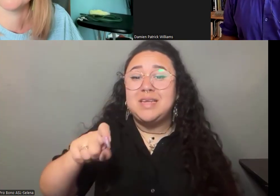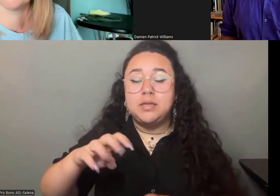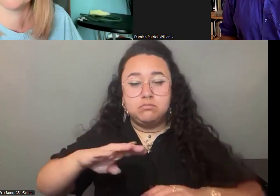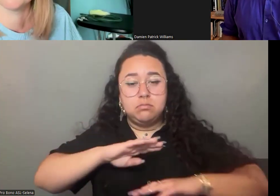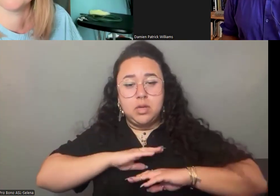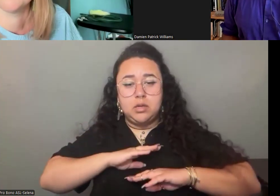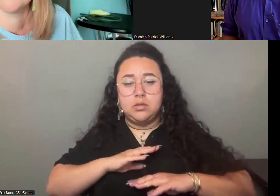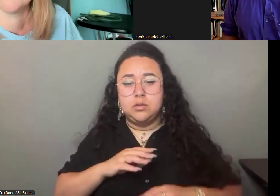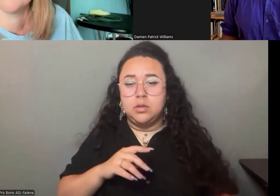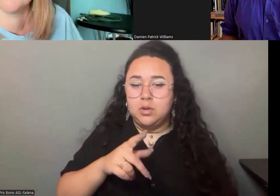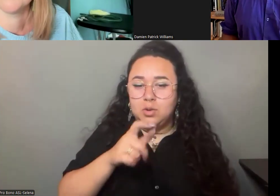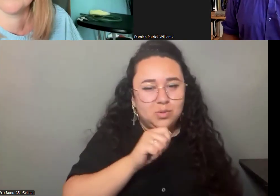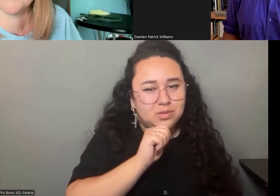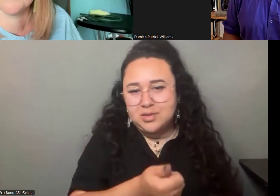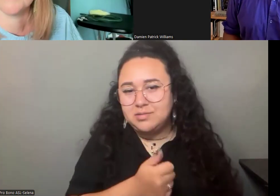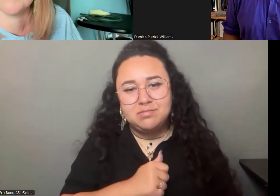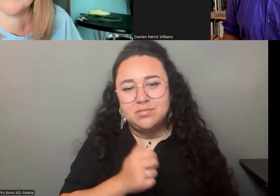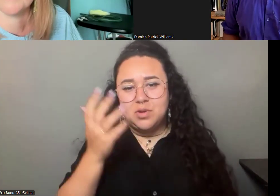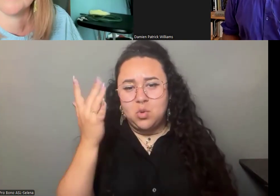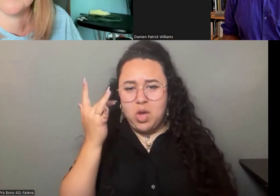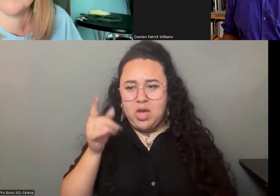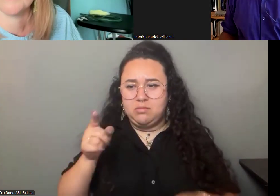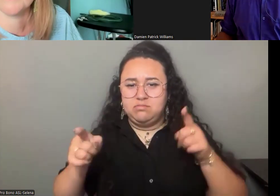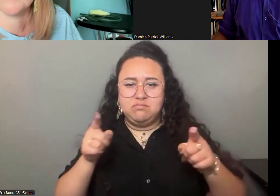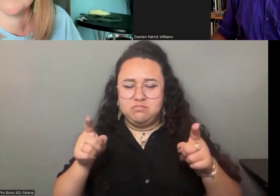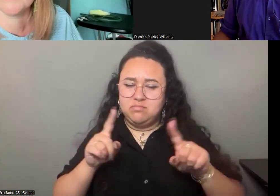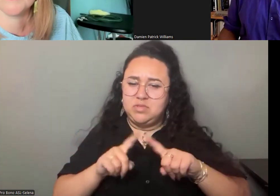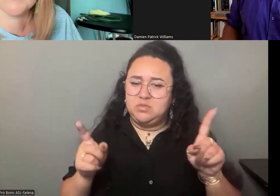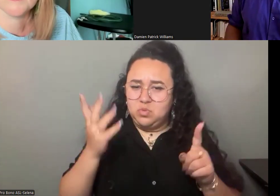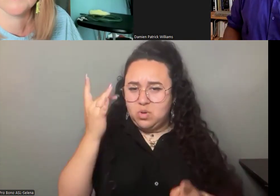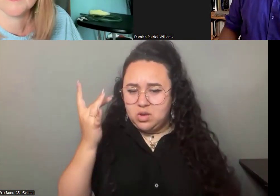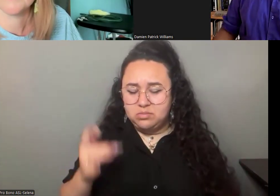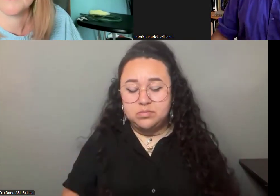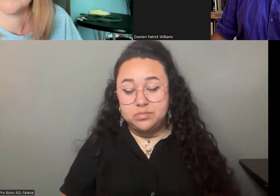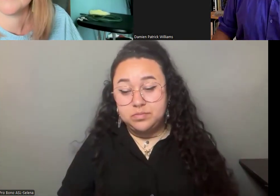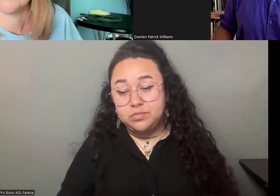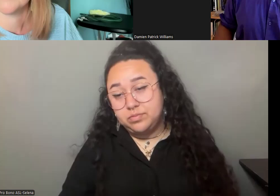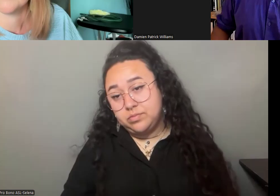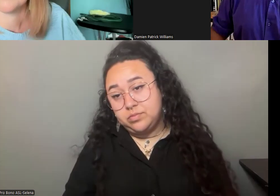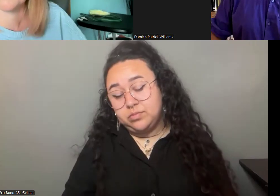and who doesn't, and why that is.